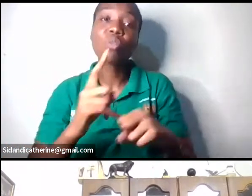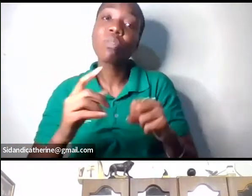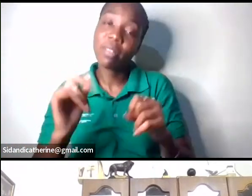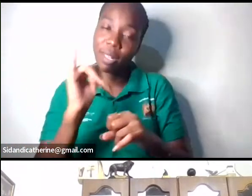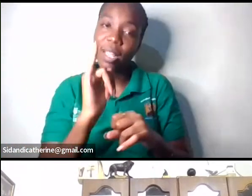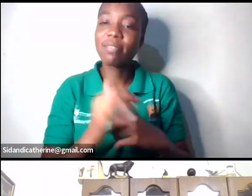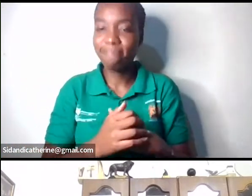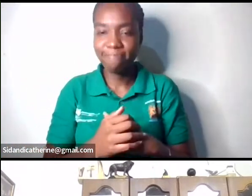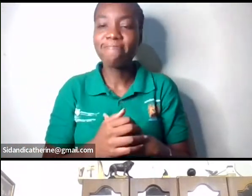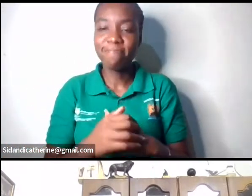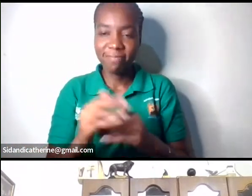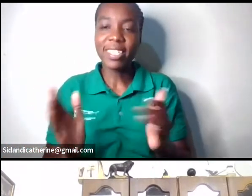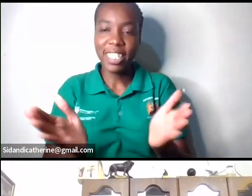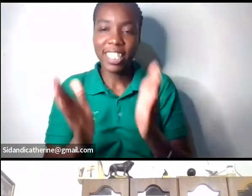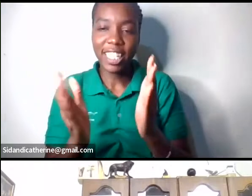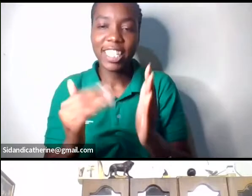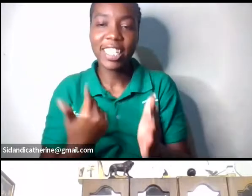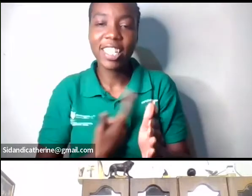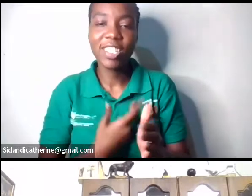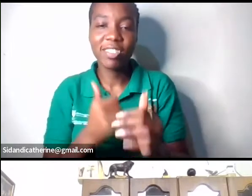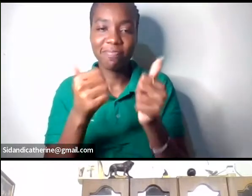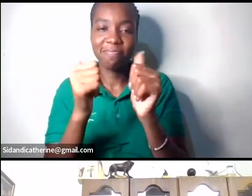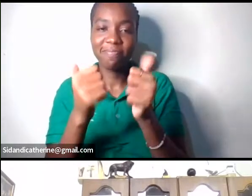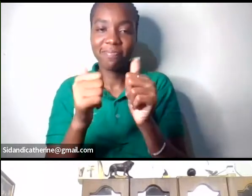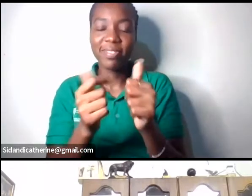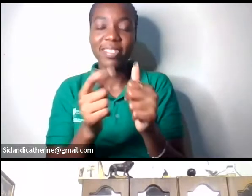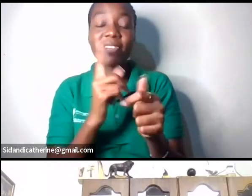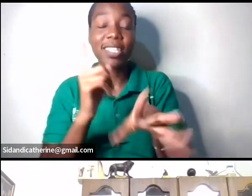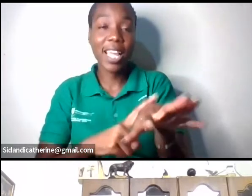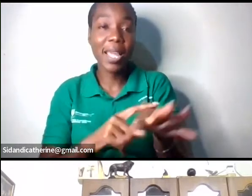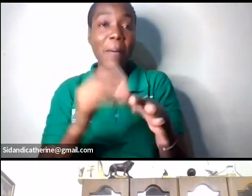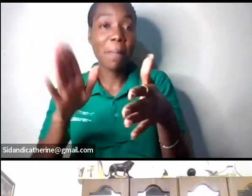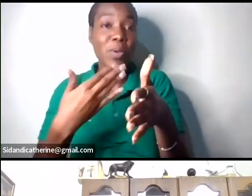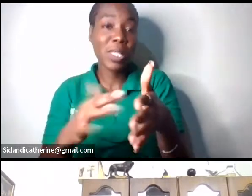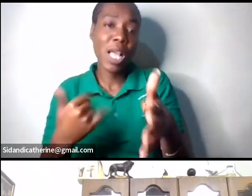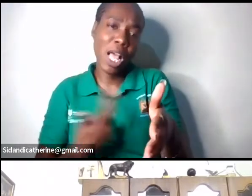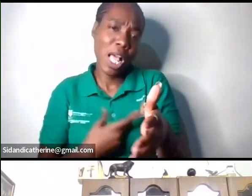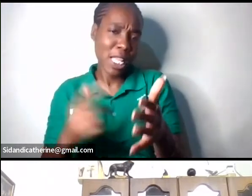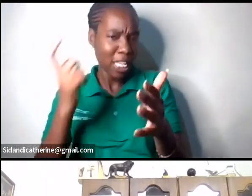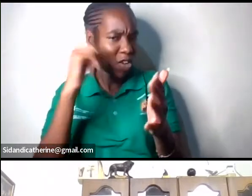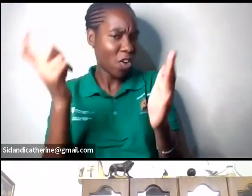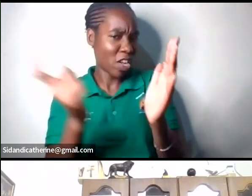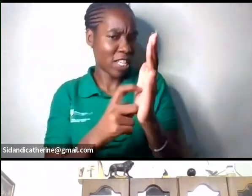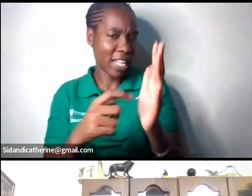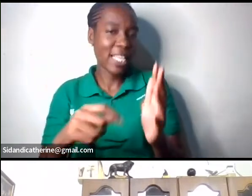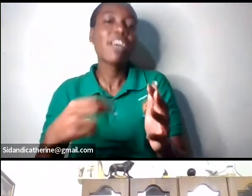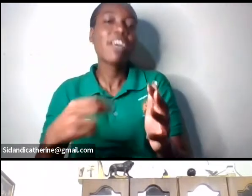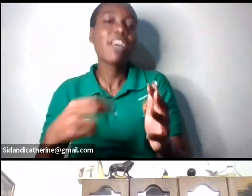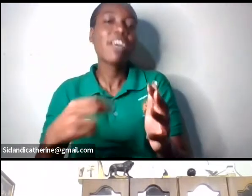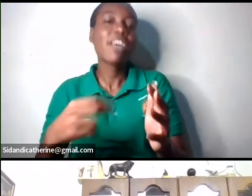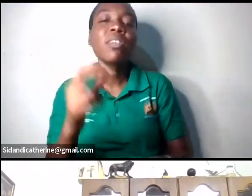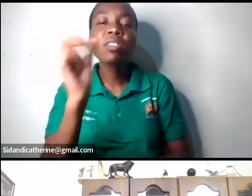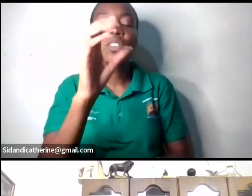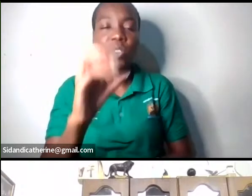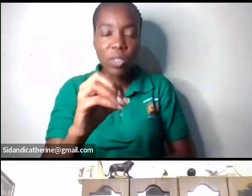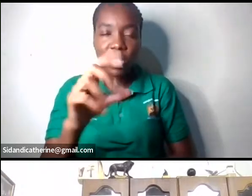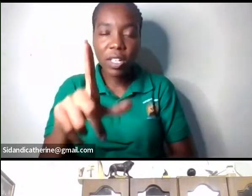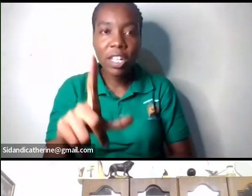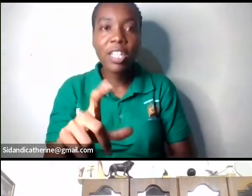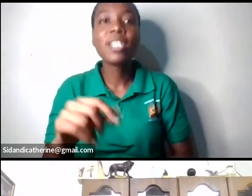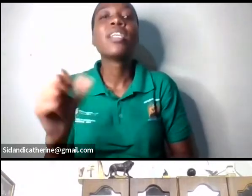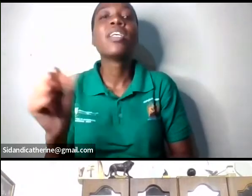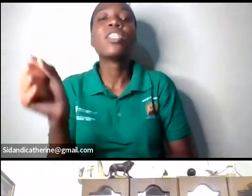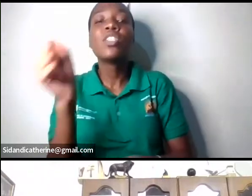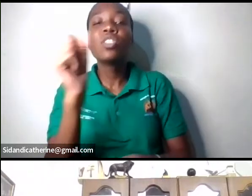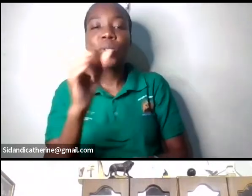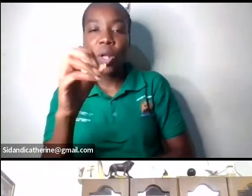us. When you mention music, let us recognize Sauti Sol, Soul Generation, Soul Kids. Absolutely.